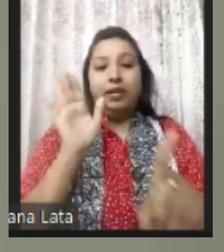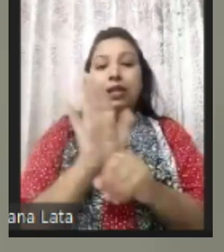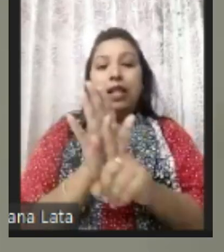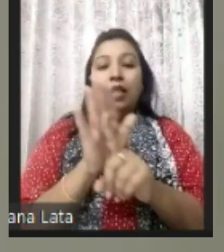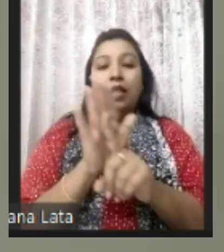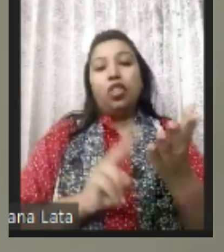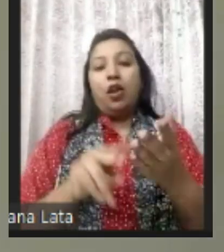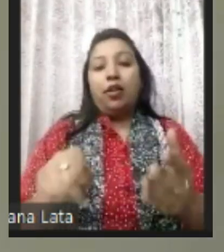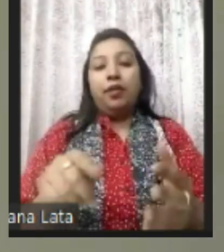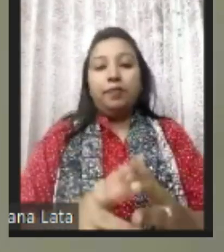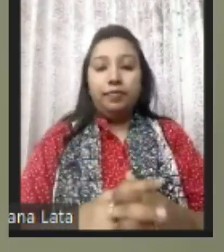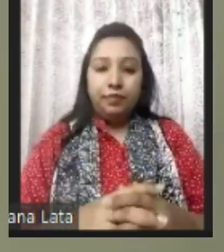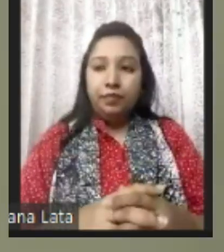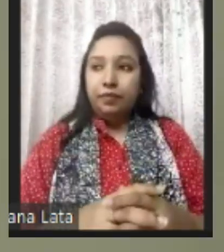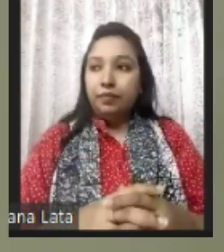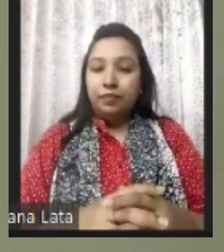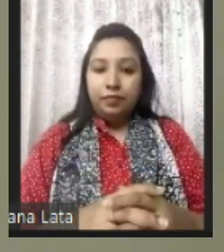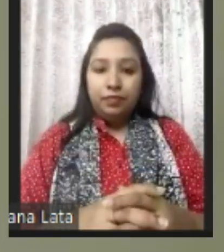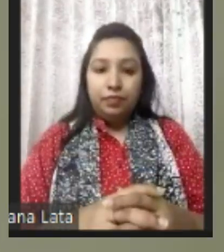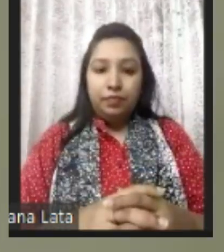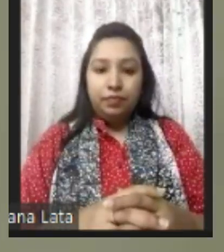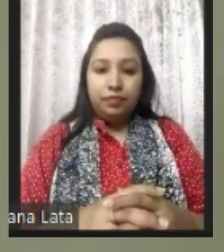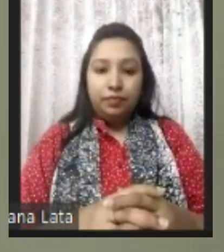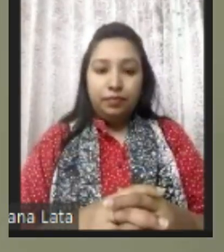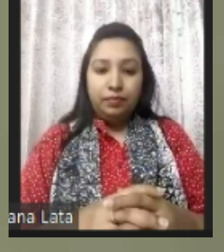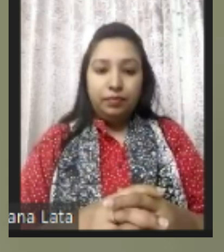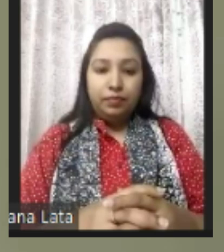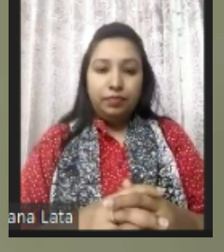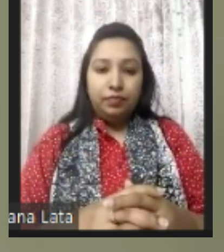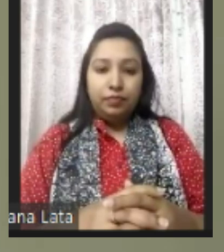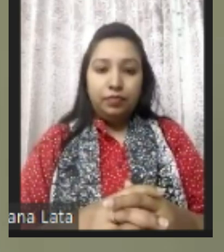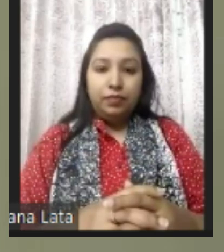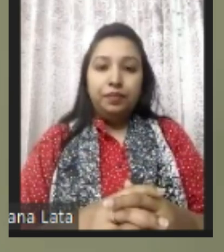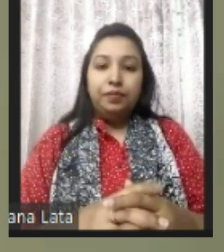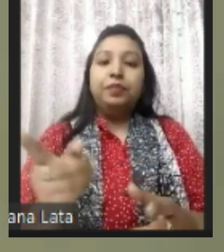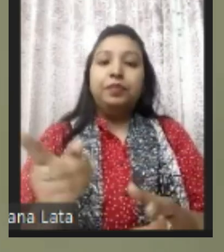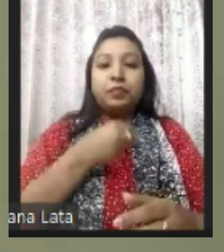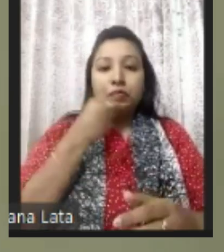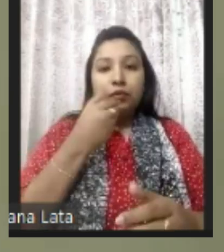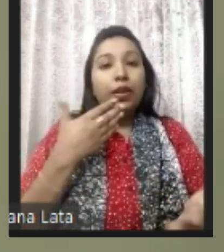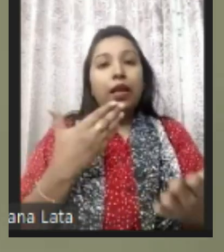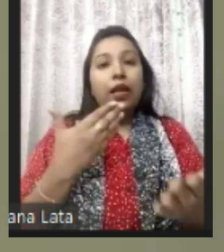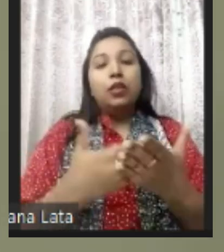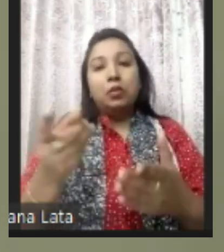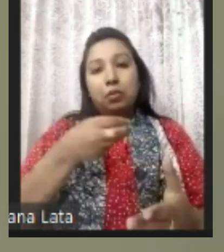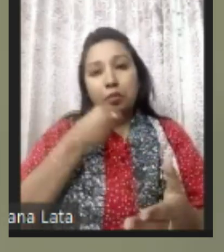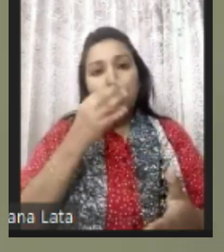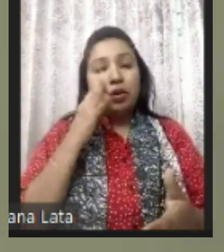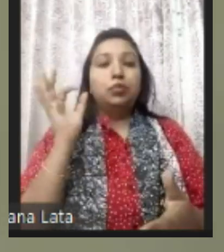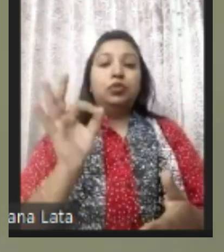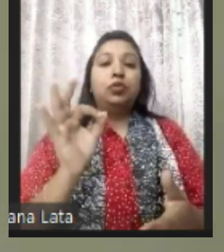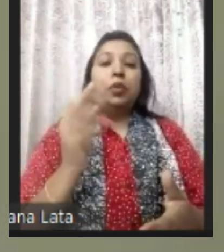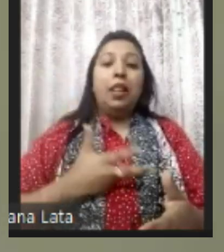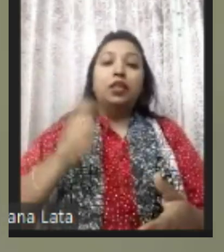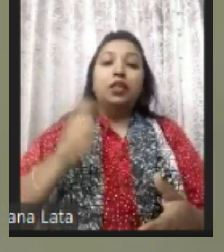Thank you very much, Dr. Kabir. I think you've highlighted some of the very important steps that we're taking in Bangladesh. And also